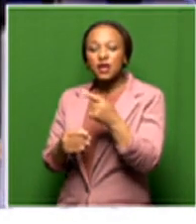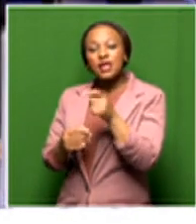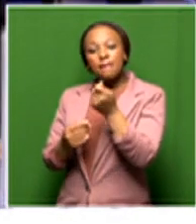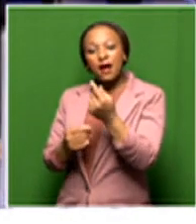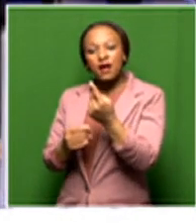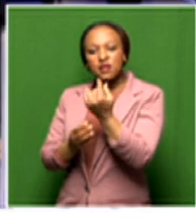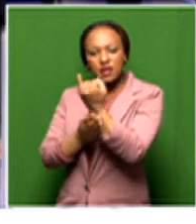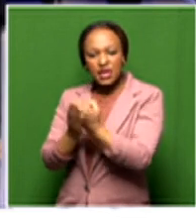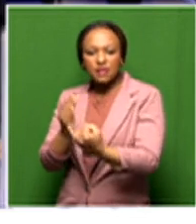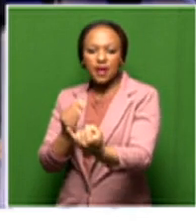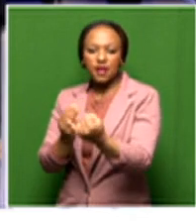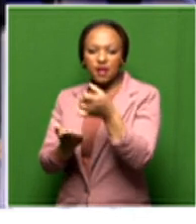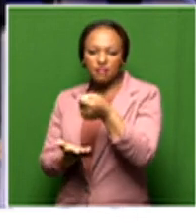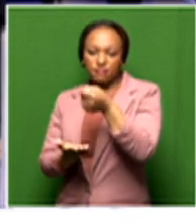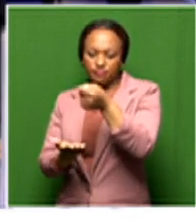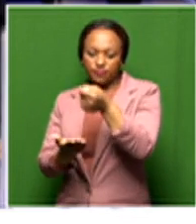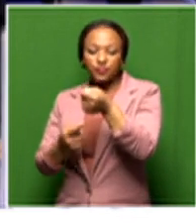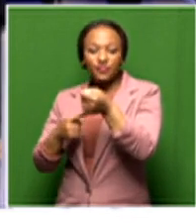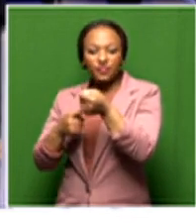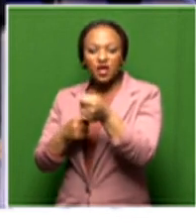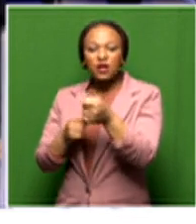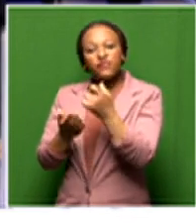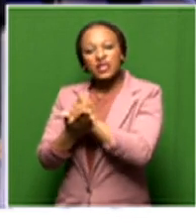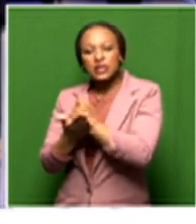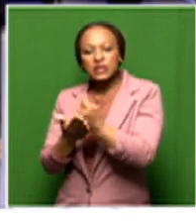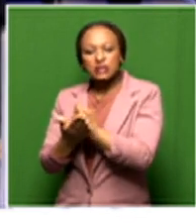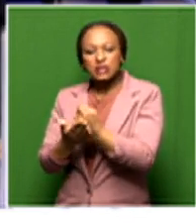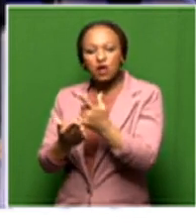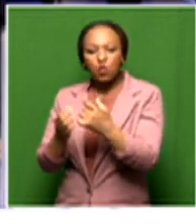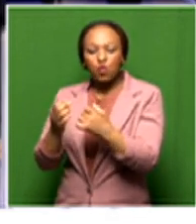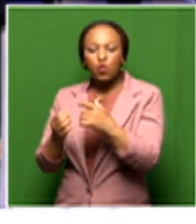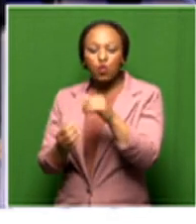has been registered as a not-for-profit organization